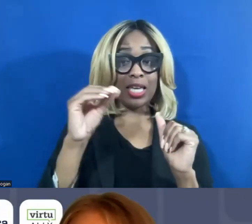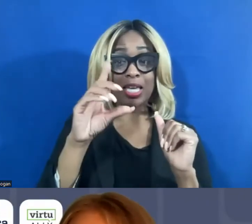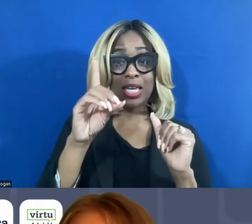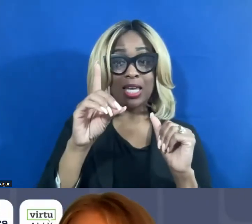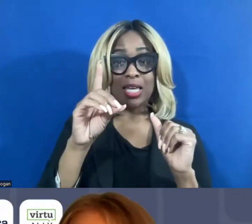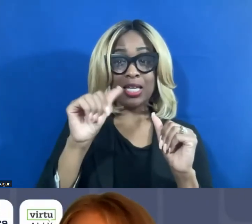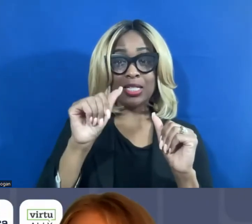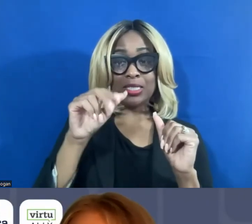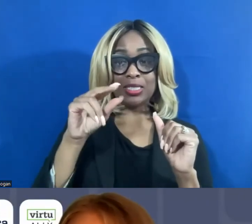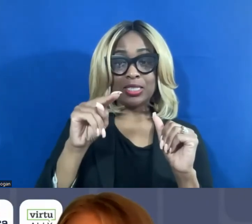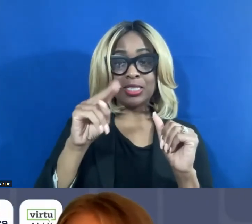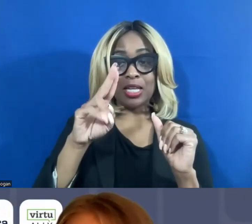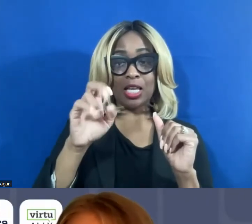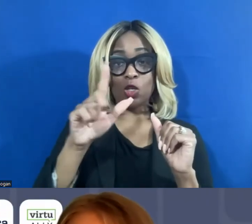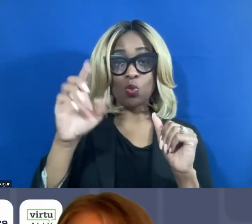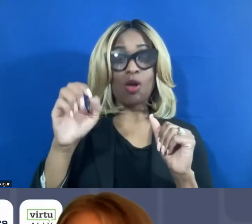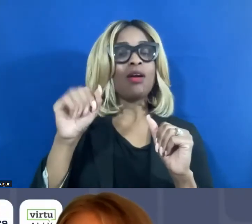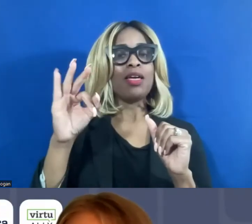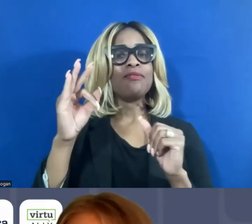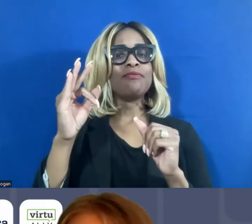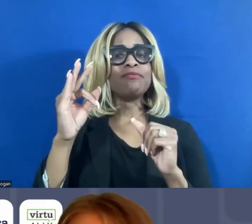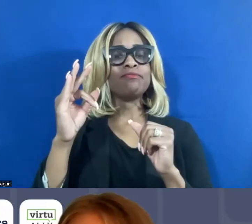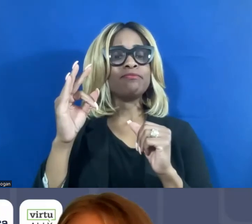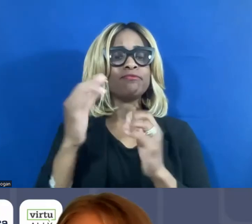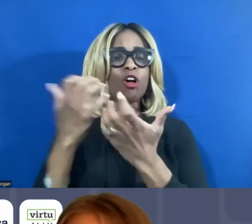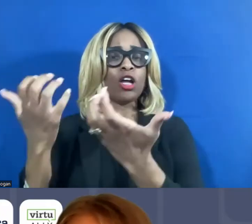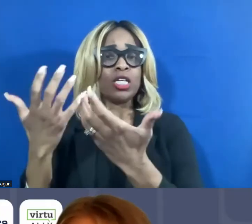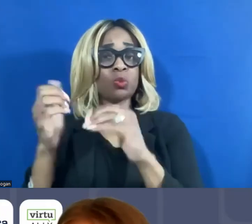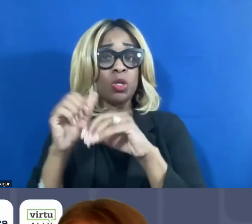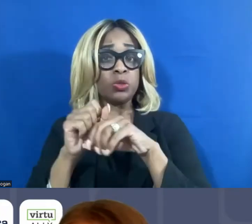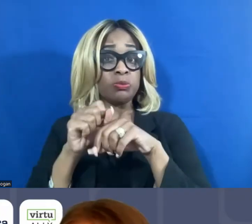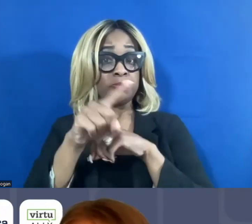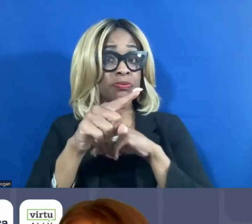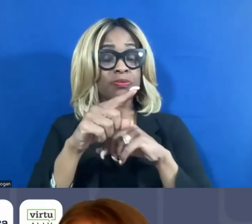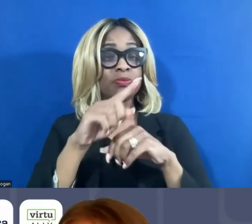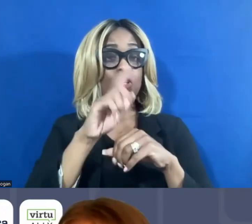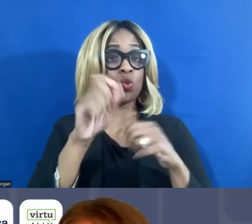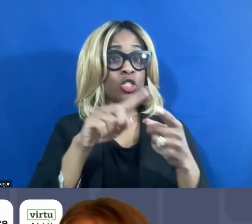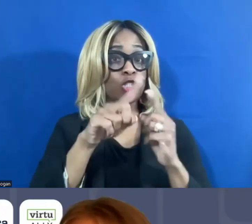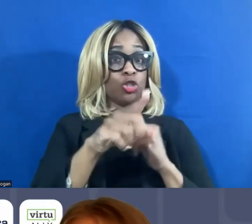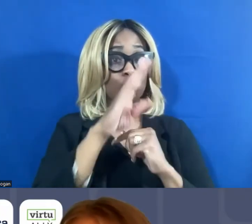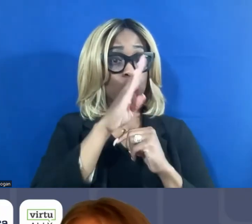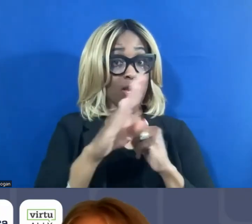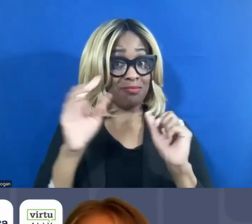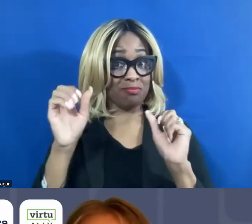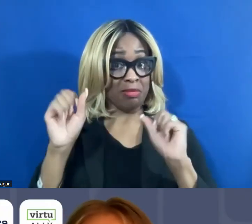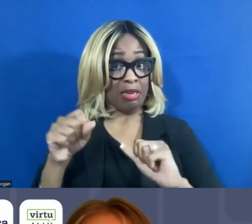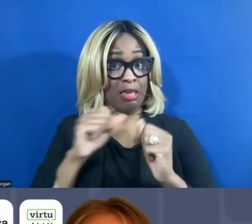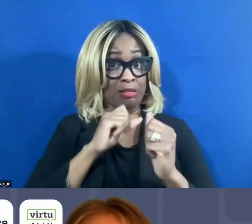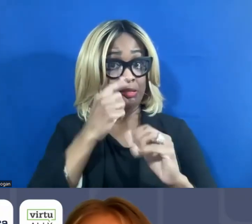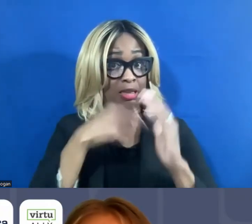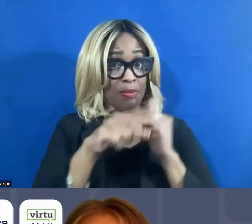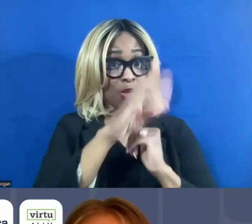anybody would like to send you a question, is it okay for them to contact you?